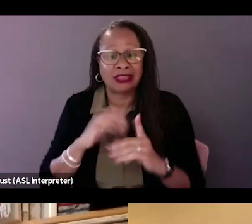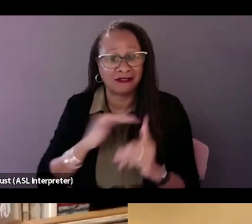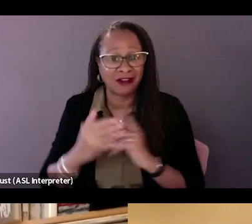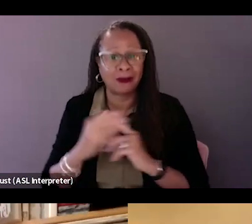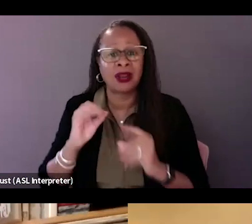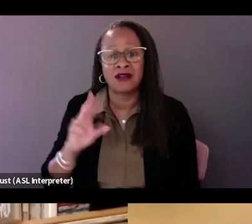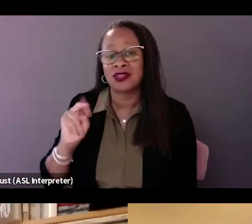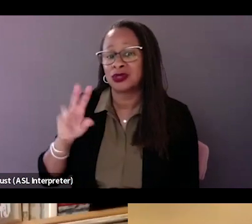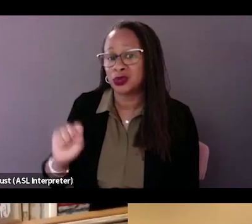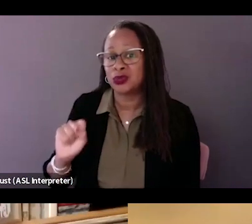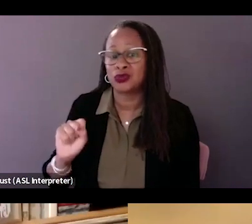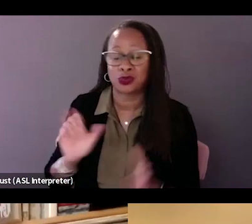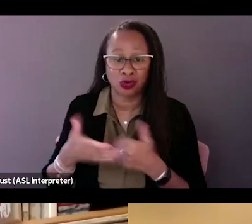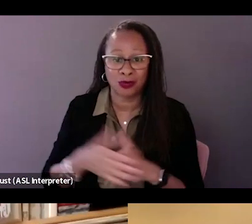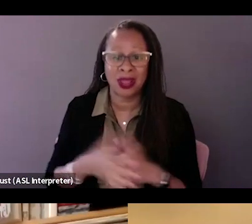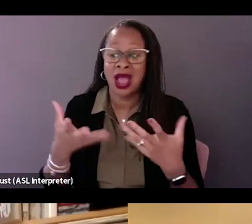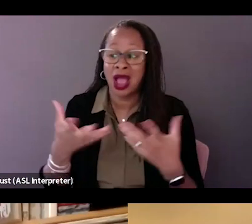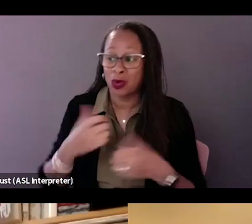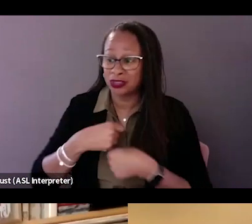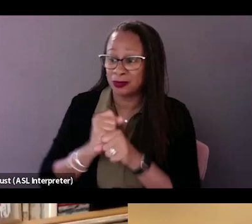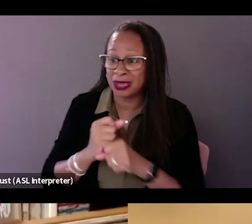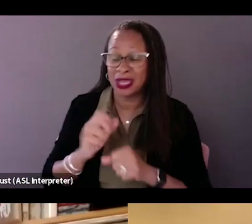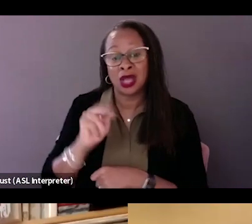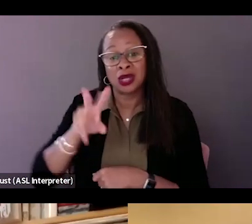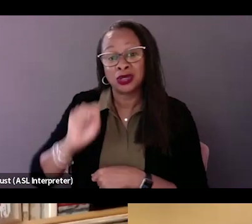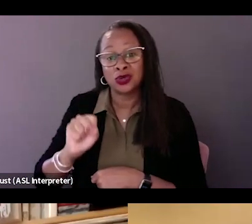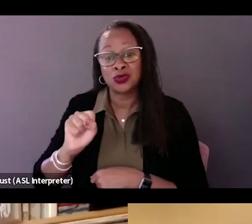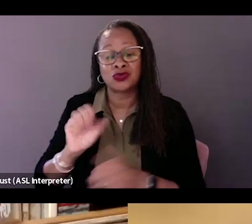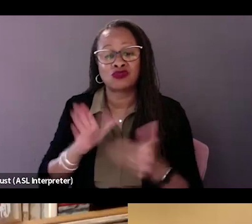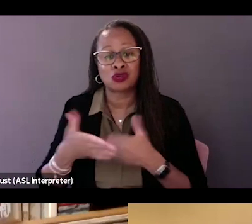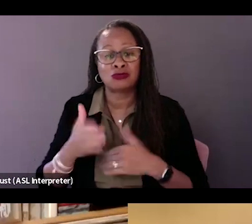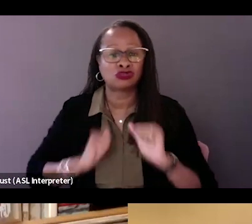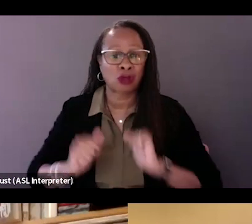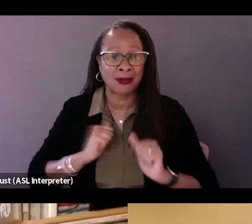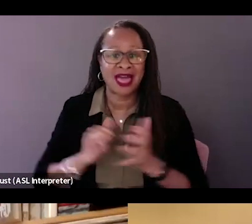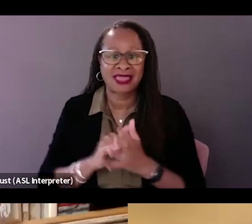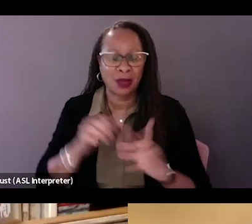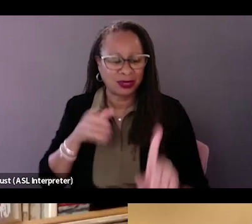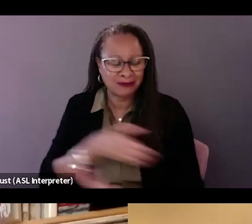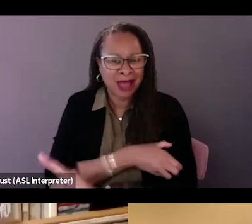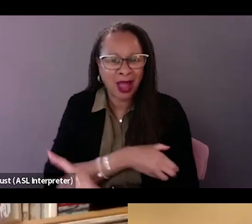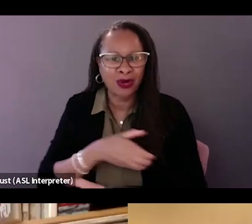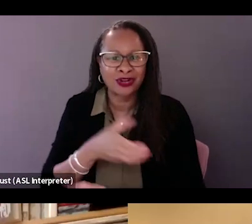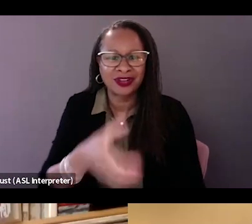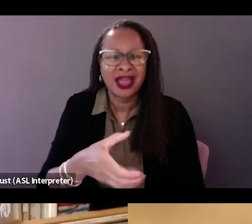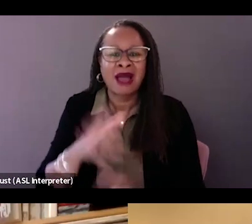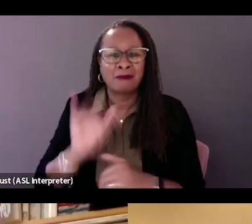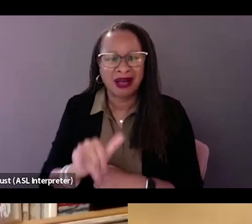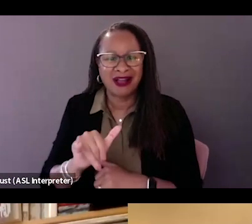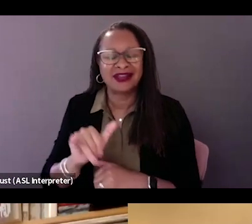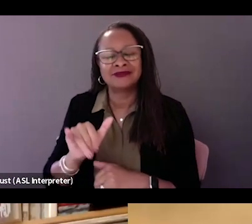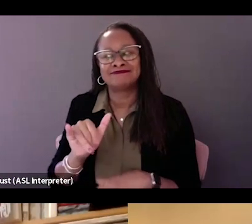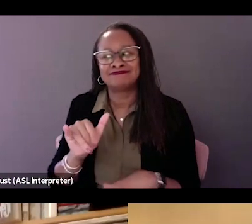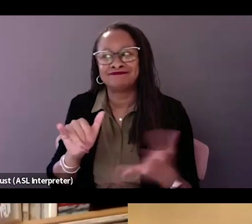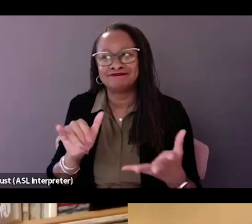a newsroom drama that was almost powered by anxiety. The kind of anxiety that I felt while watching news,